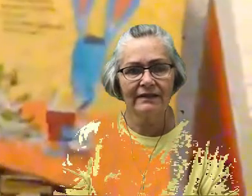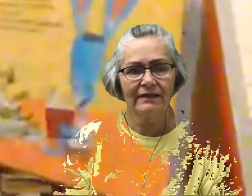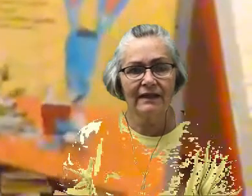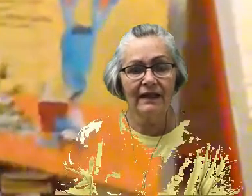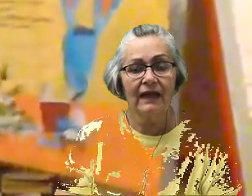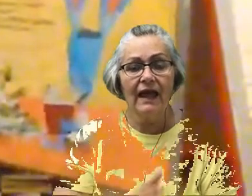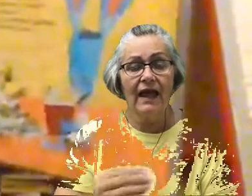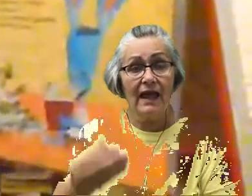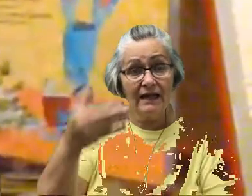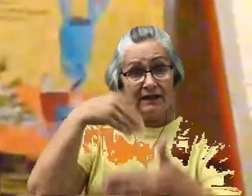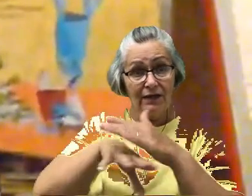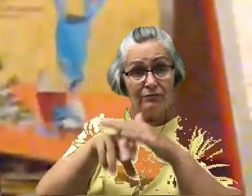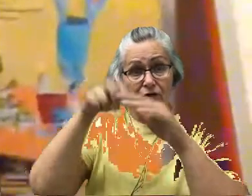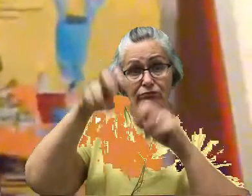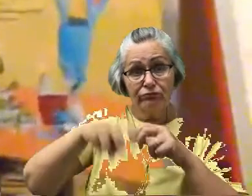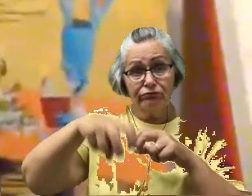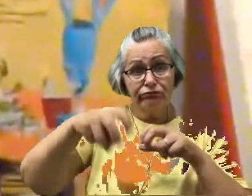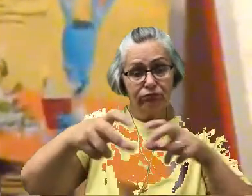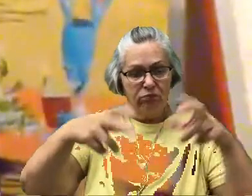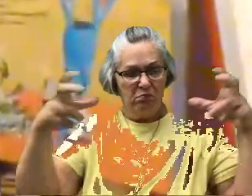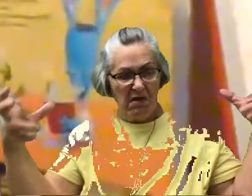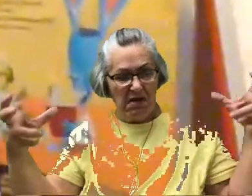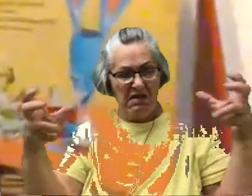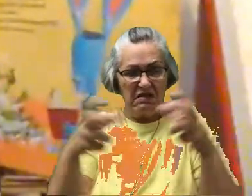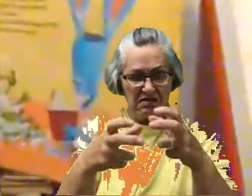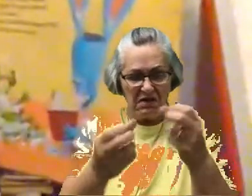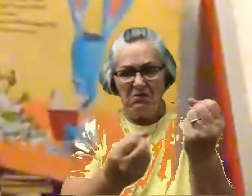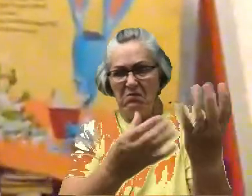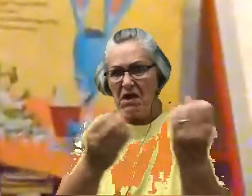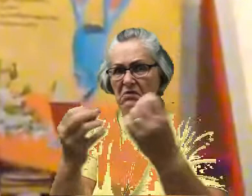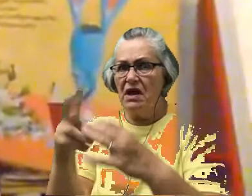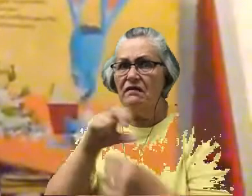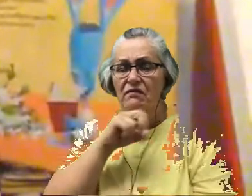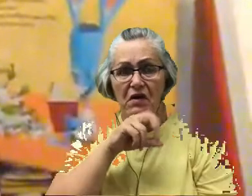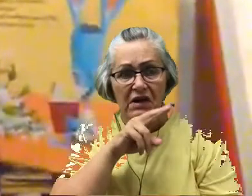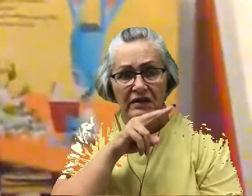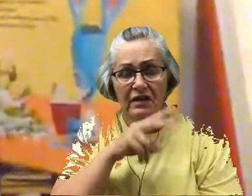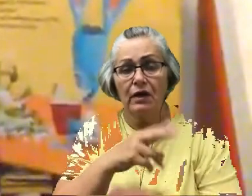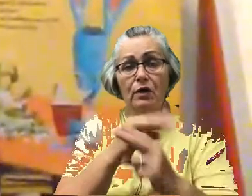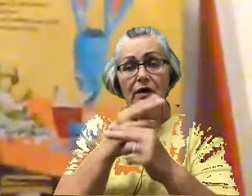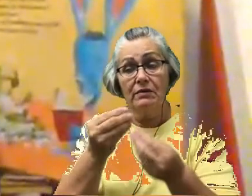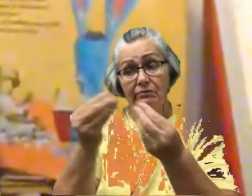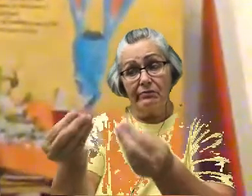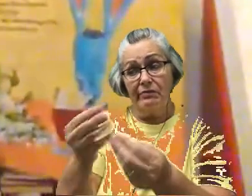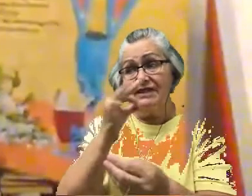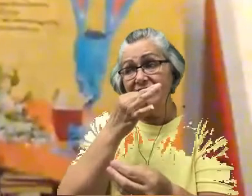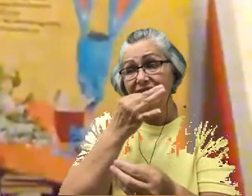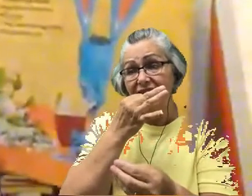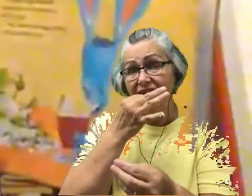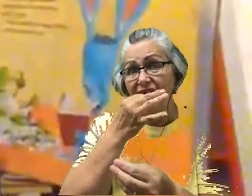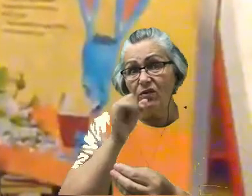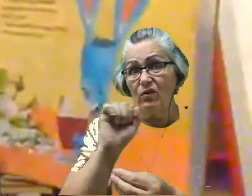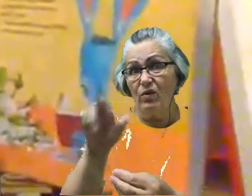And in they all hopped, big frogs and little frogs, dozens and dozens. Rabbit offered them a snack, or